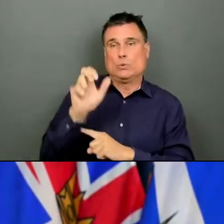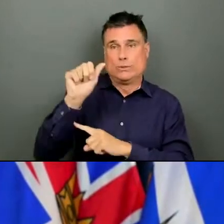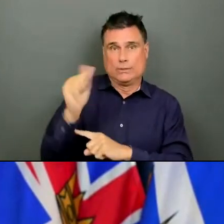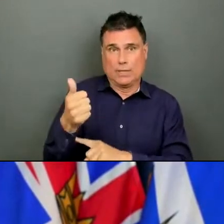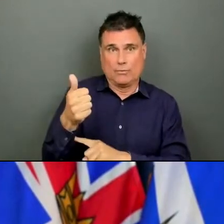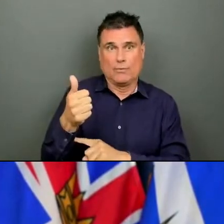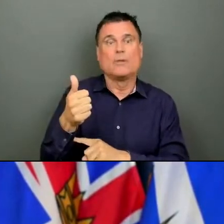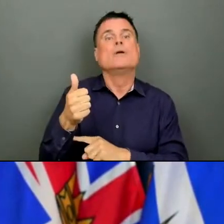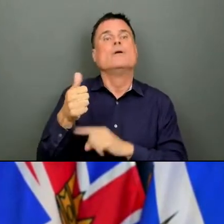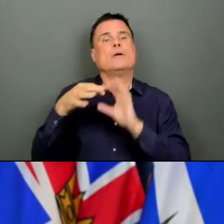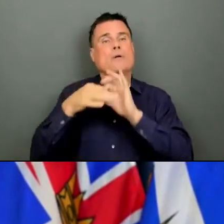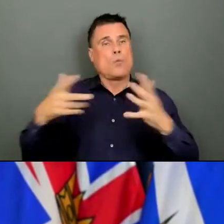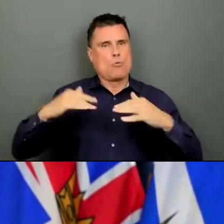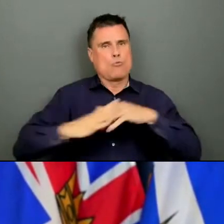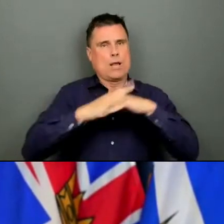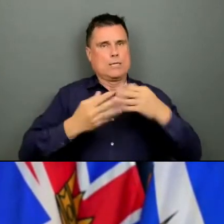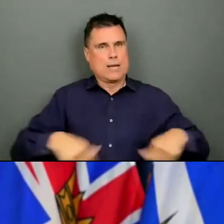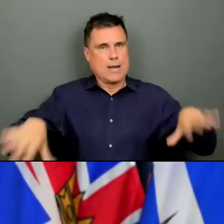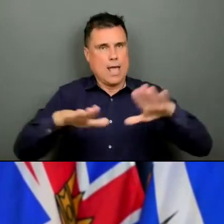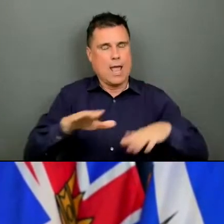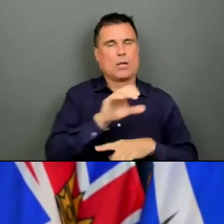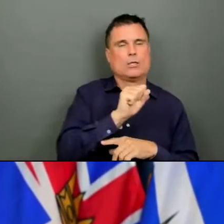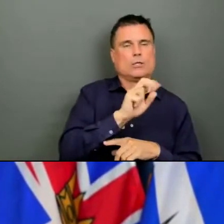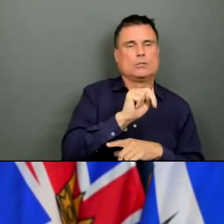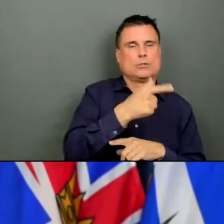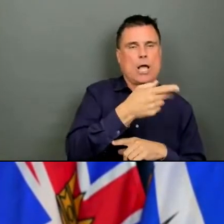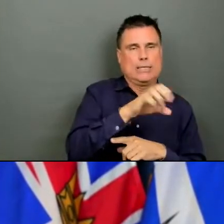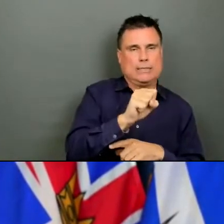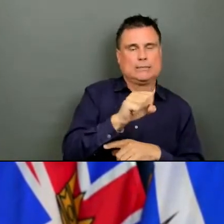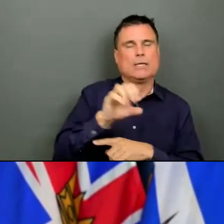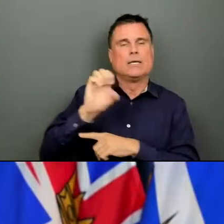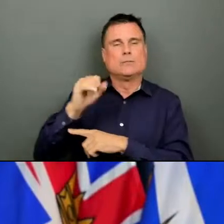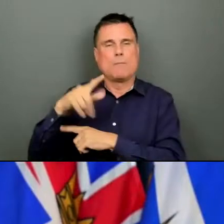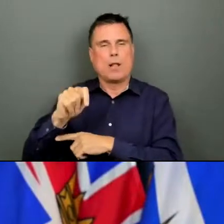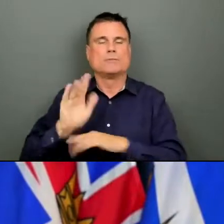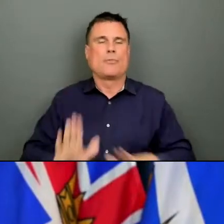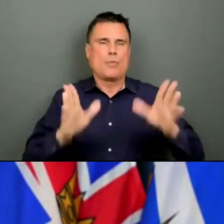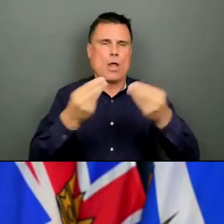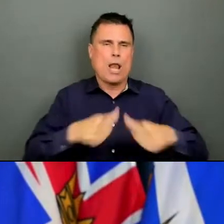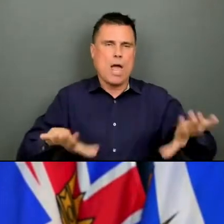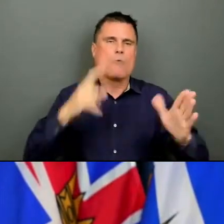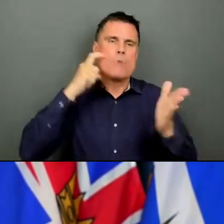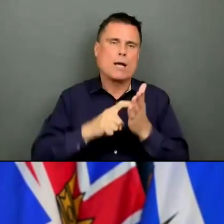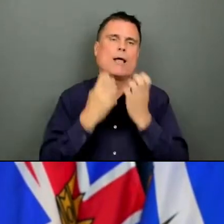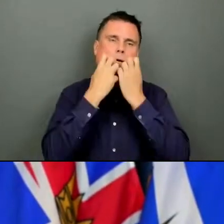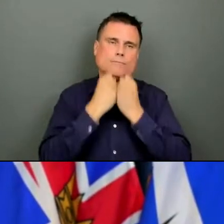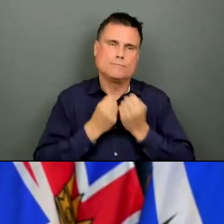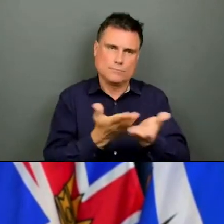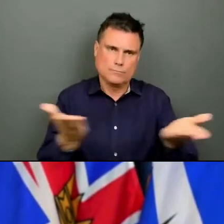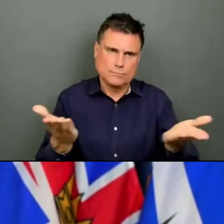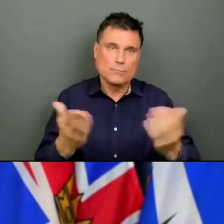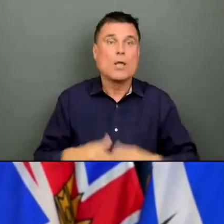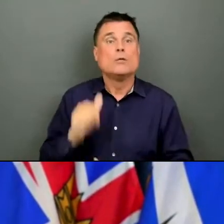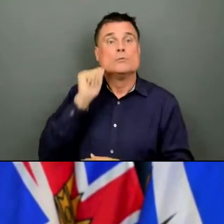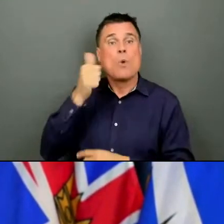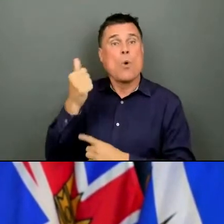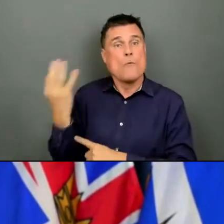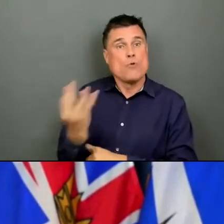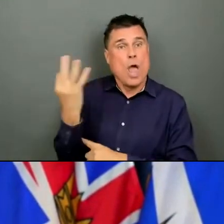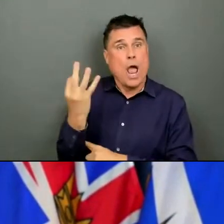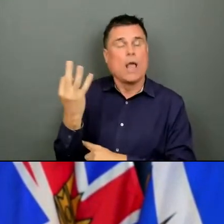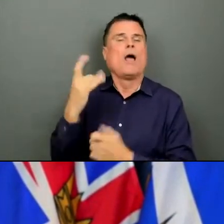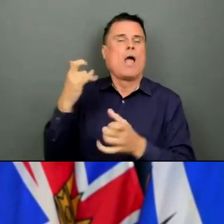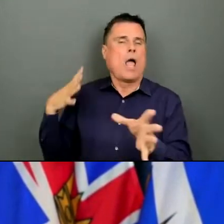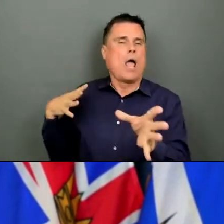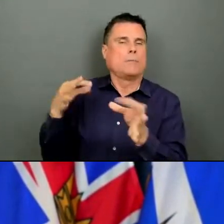of the Lekwungen-speaking people of the Songhees and the Esquimalt First Nations. Tomorrow, Friday, we'll be providing an update, a written update